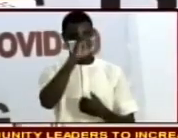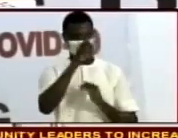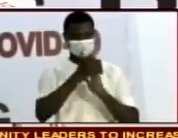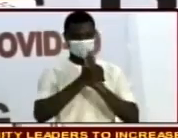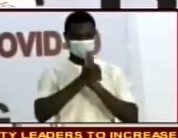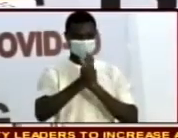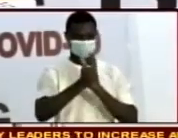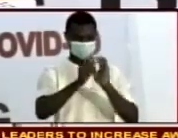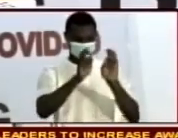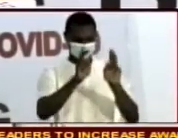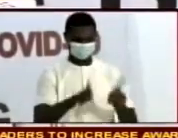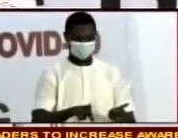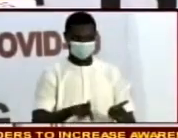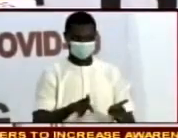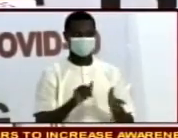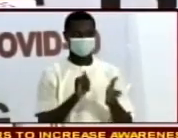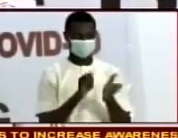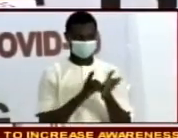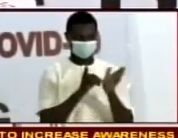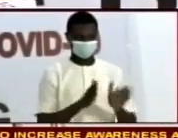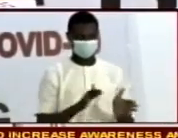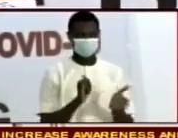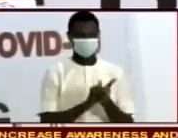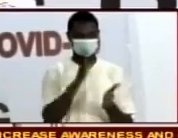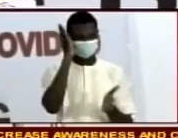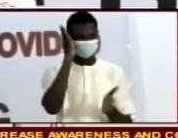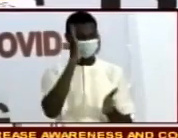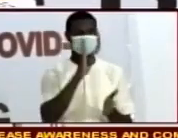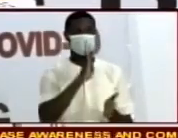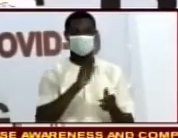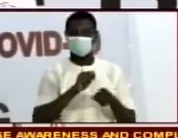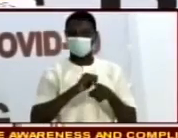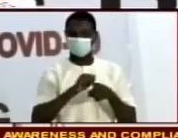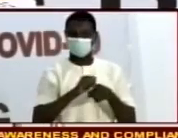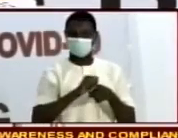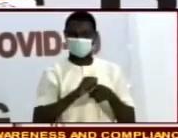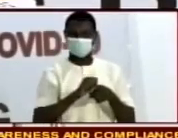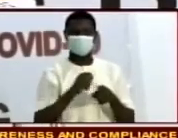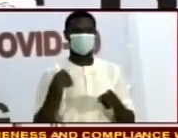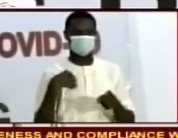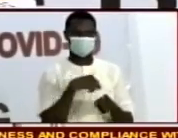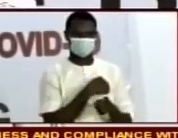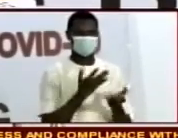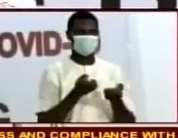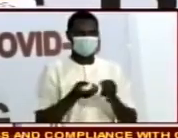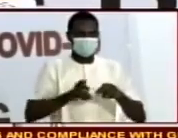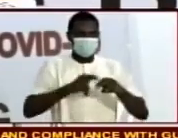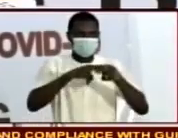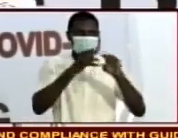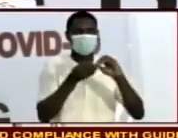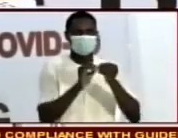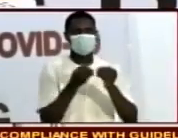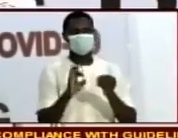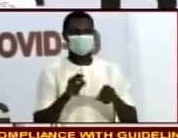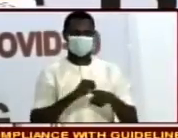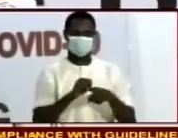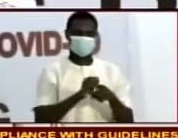care physician who will be trained, and we are escalating that training now. We are doing crash courses,